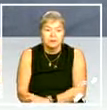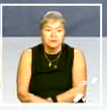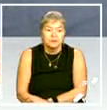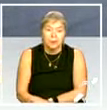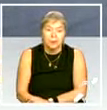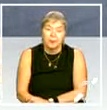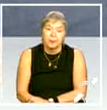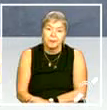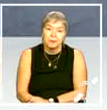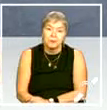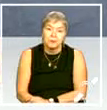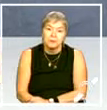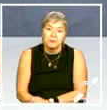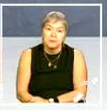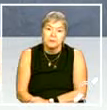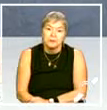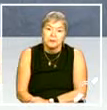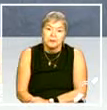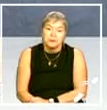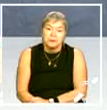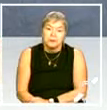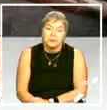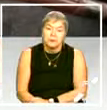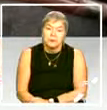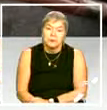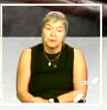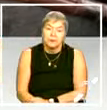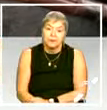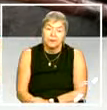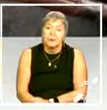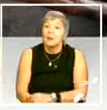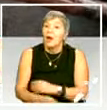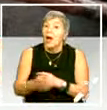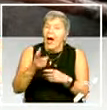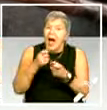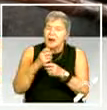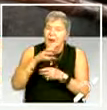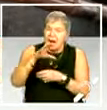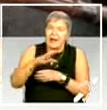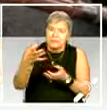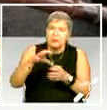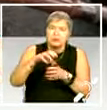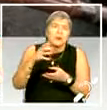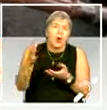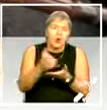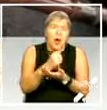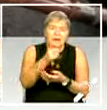Burns, incinerates everything inside the room. Nothing comes out. Printre armele capturate